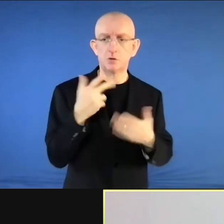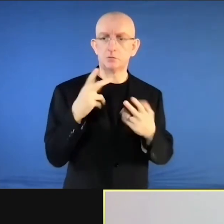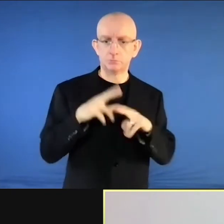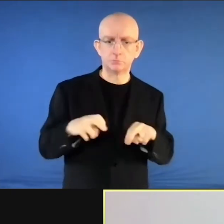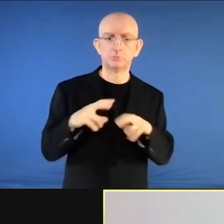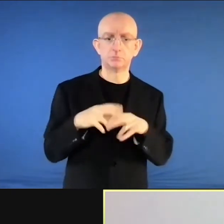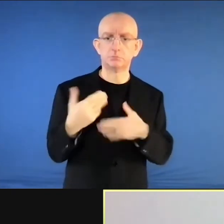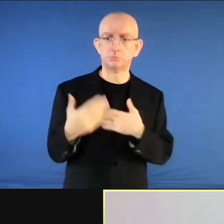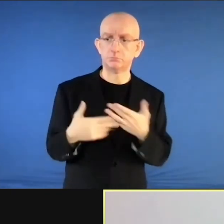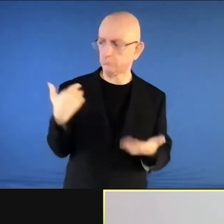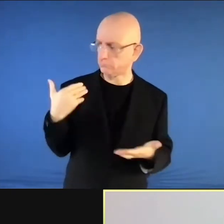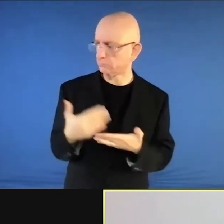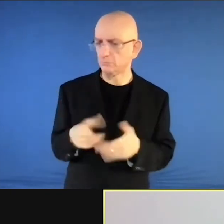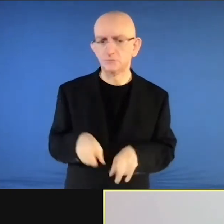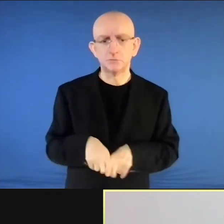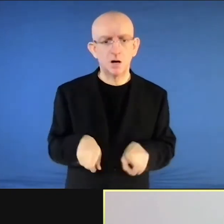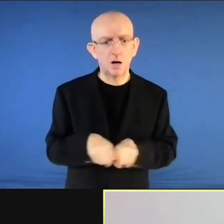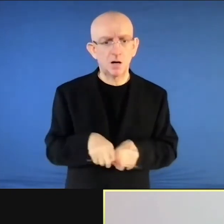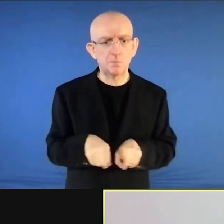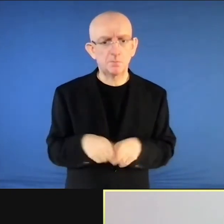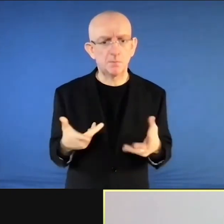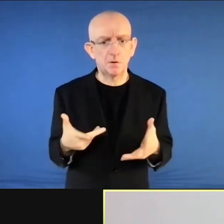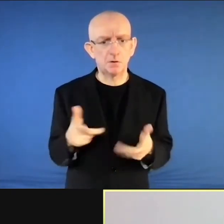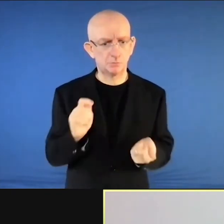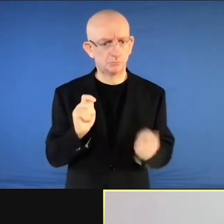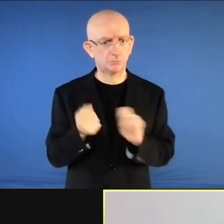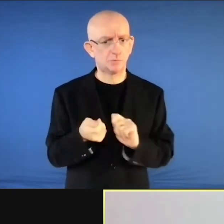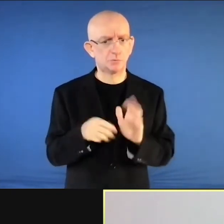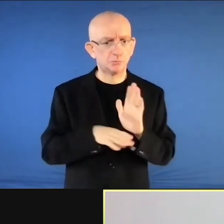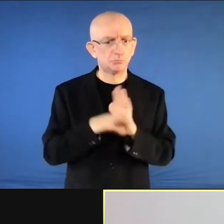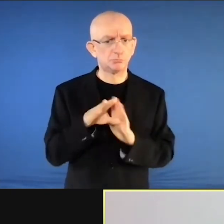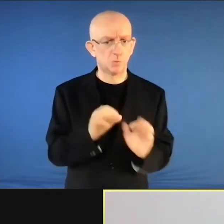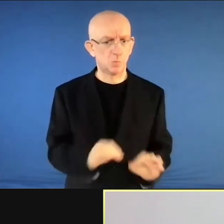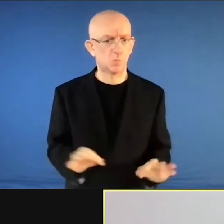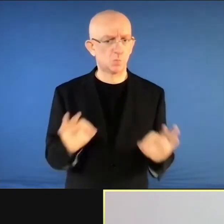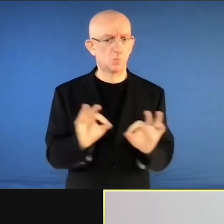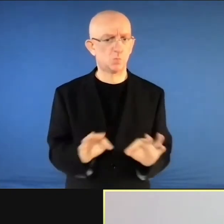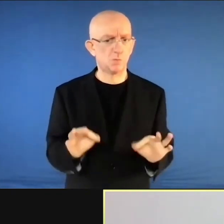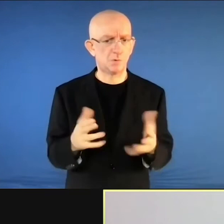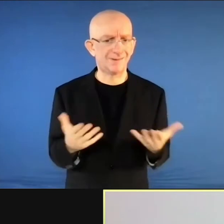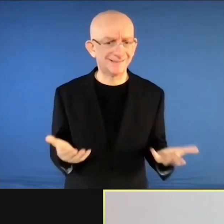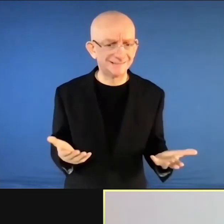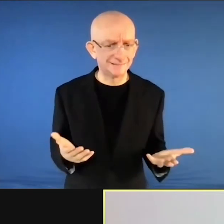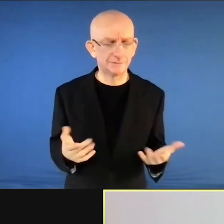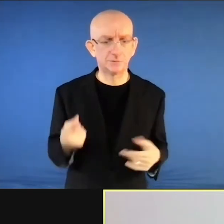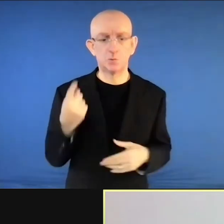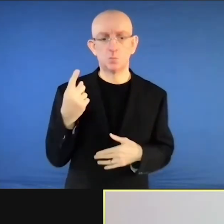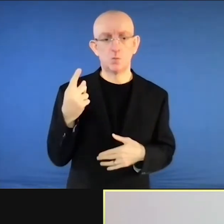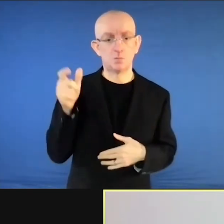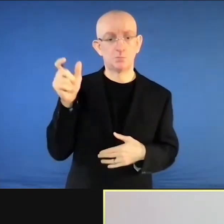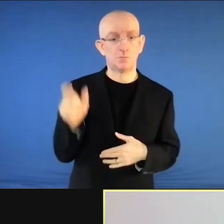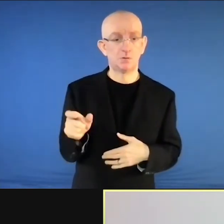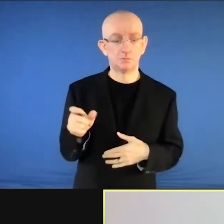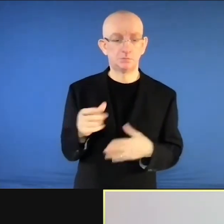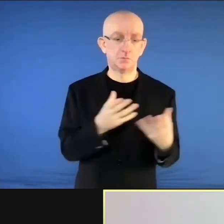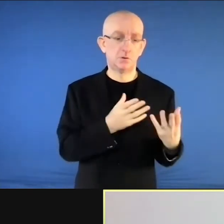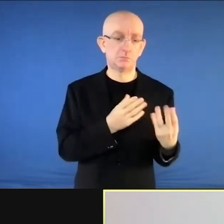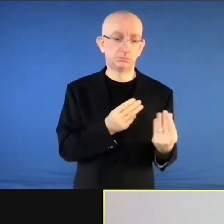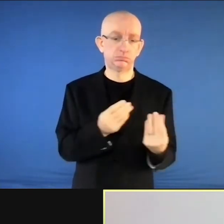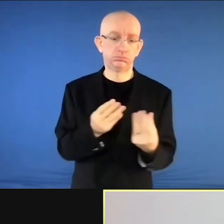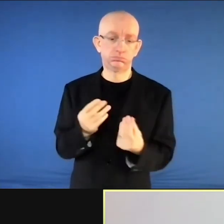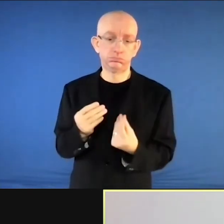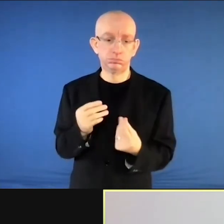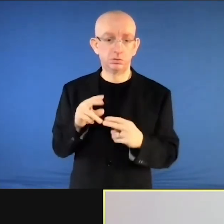that several times the research that is being done it doesn't reflect the issues that is happening within the refugee